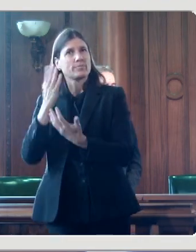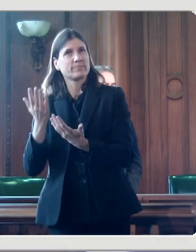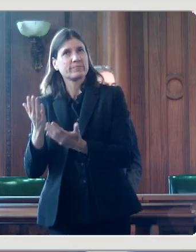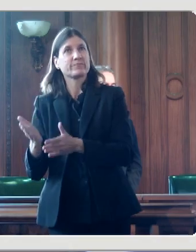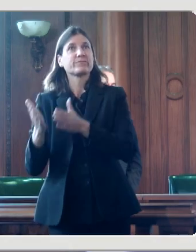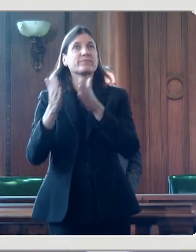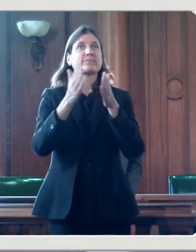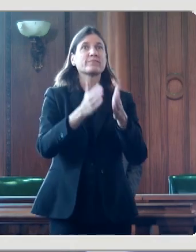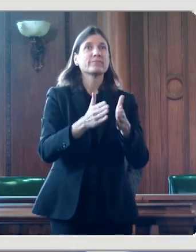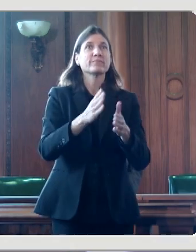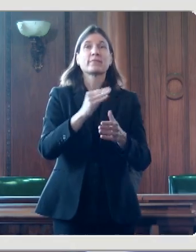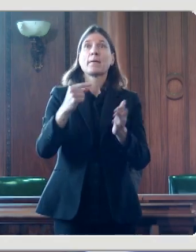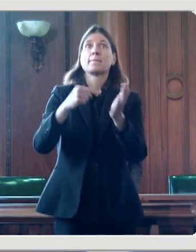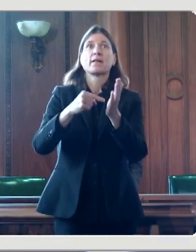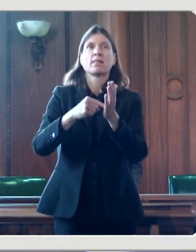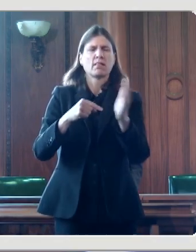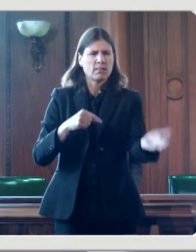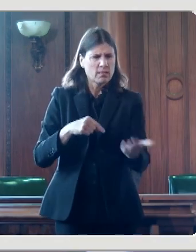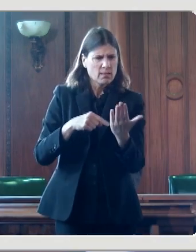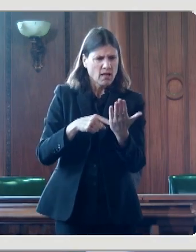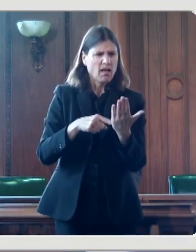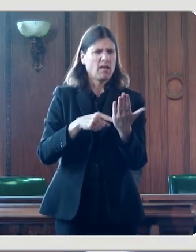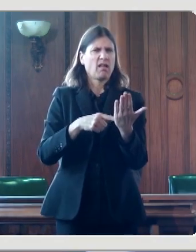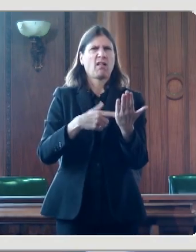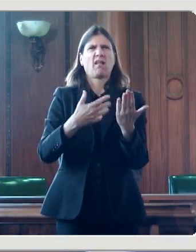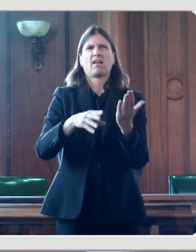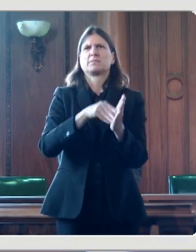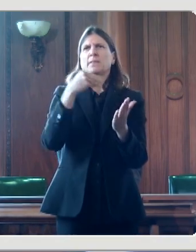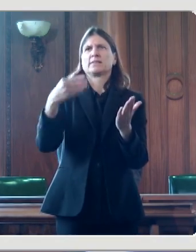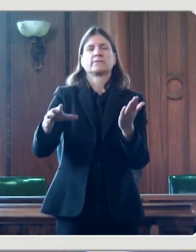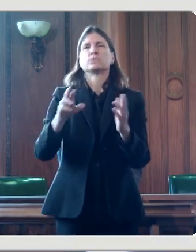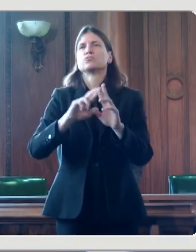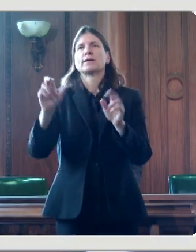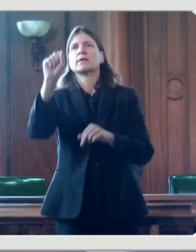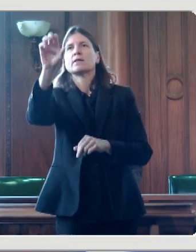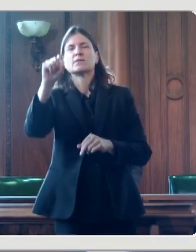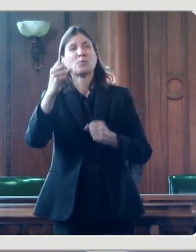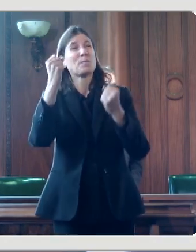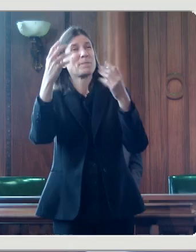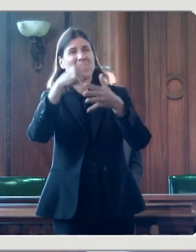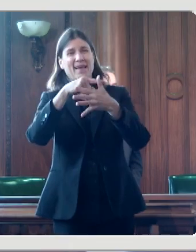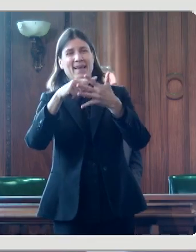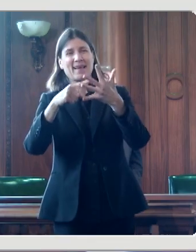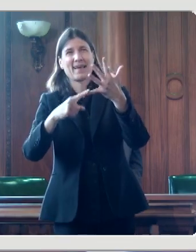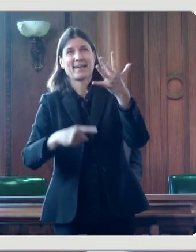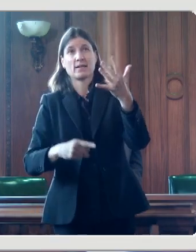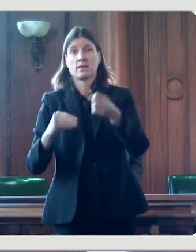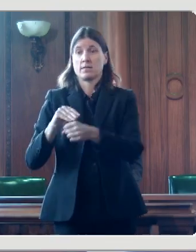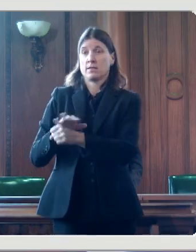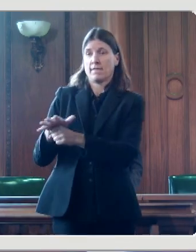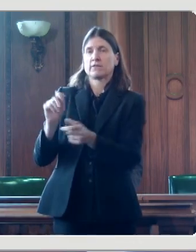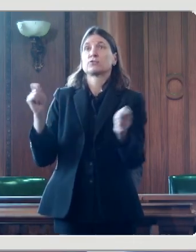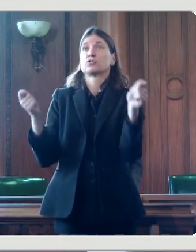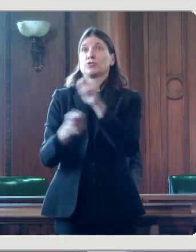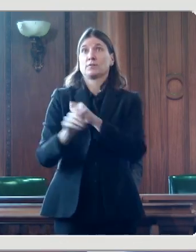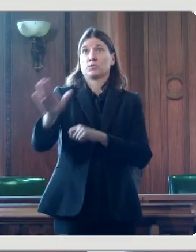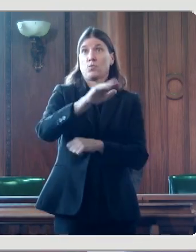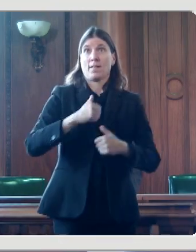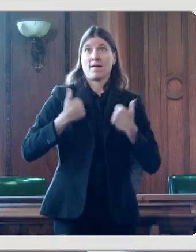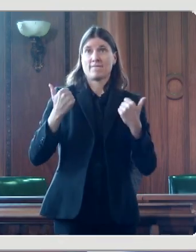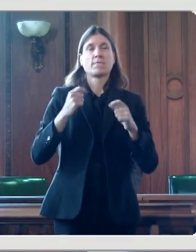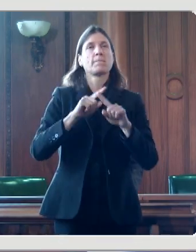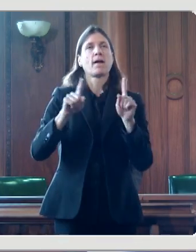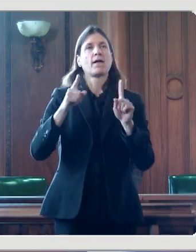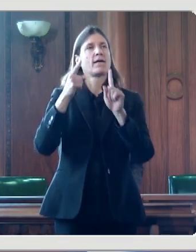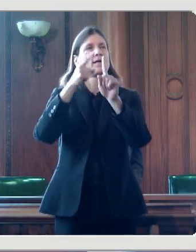community to be able to create a stronger network for healthcare in Western Massachusetts. We've created relationships with institutions of